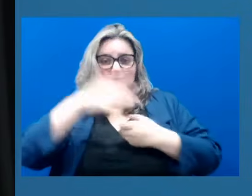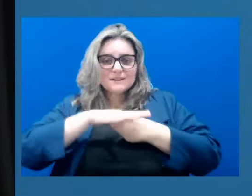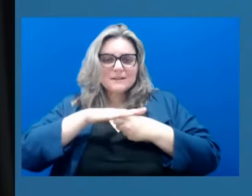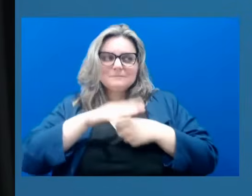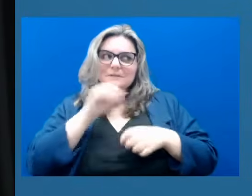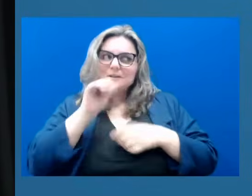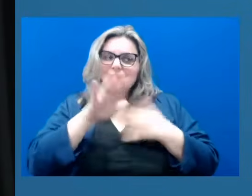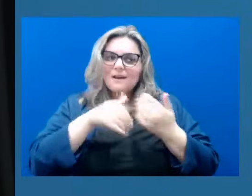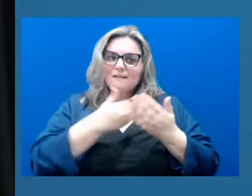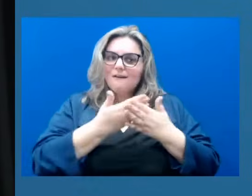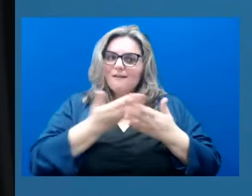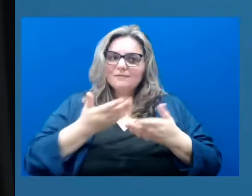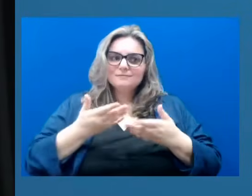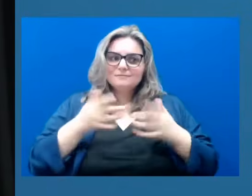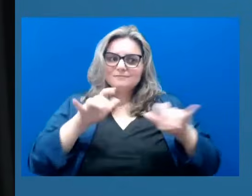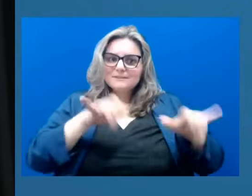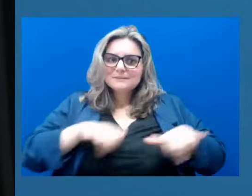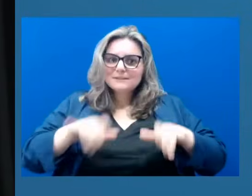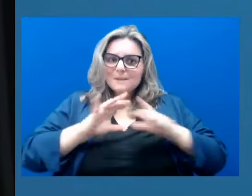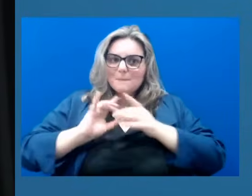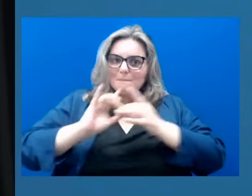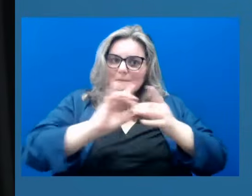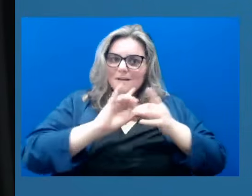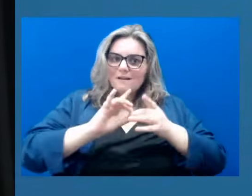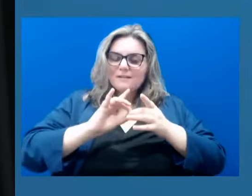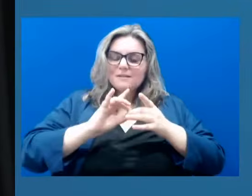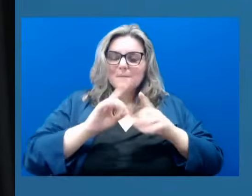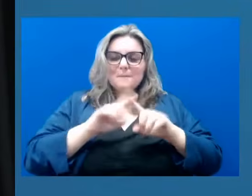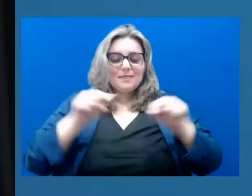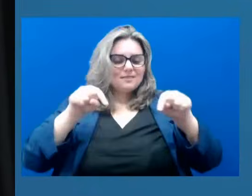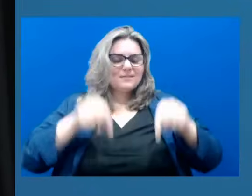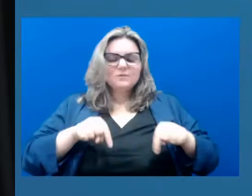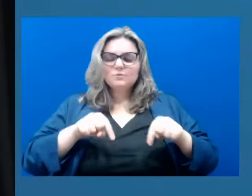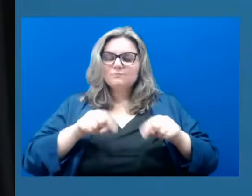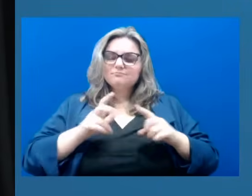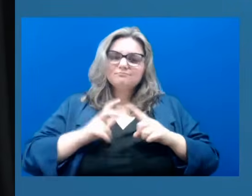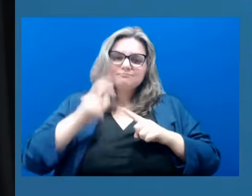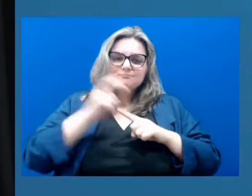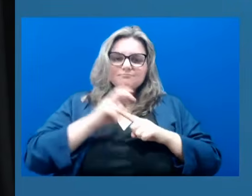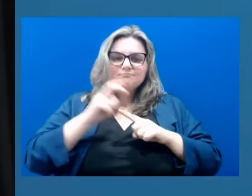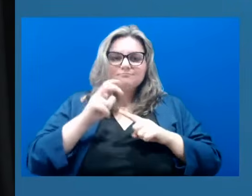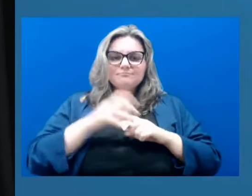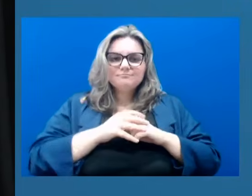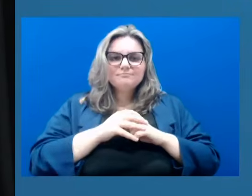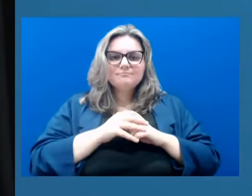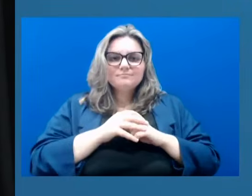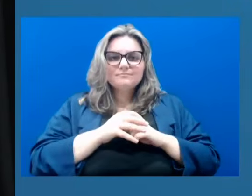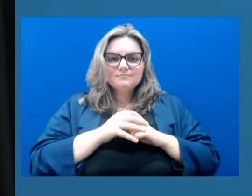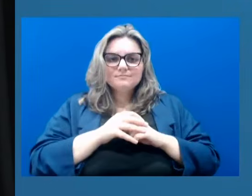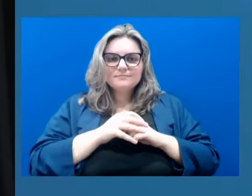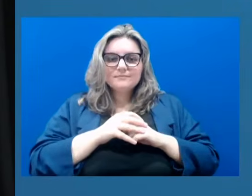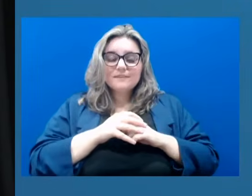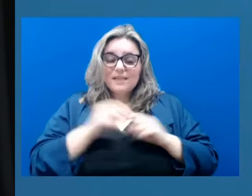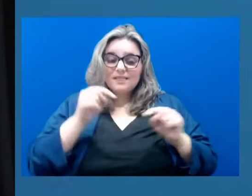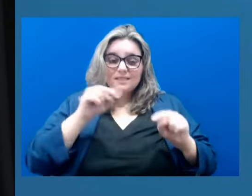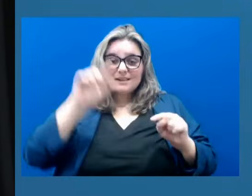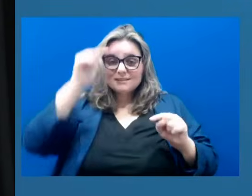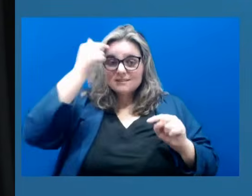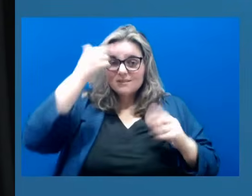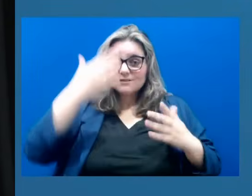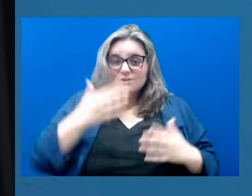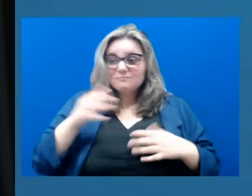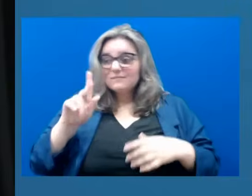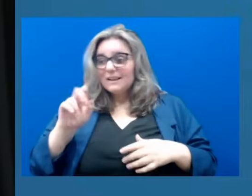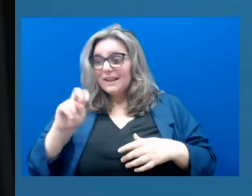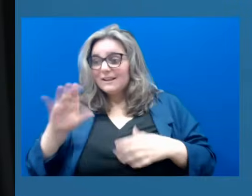as cooperative, but this one is, because this county government under Ken's leadership with this governor can achieve things. And I